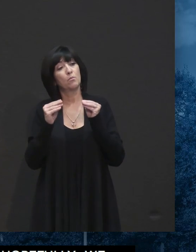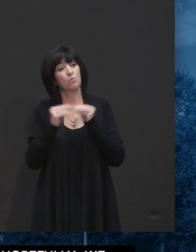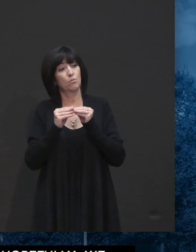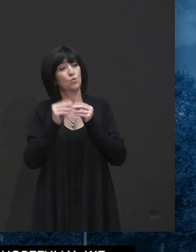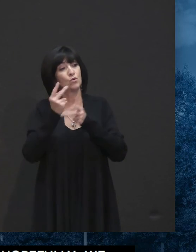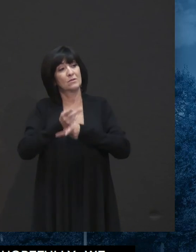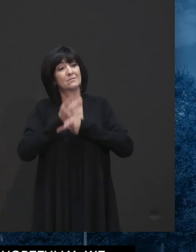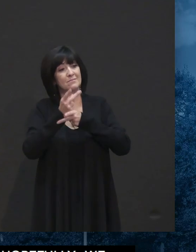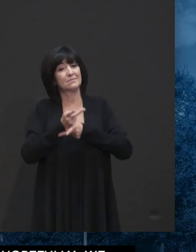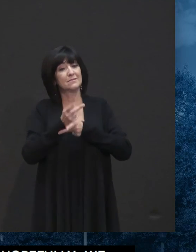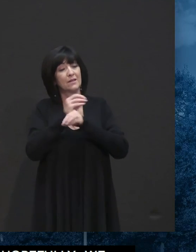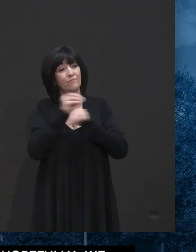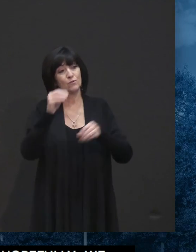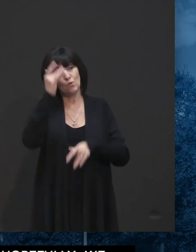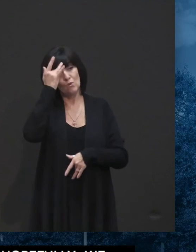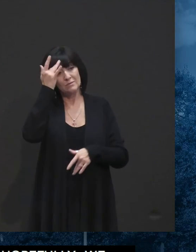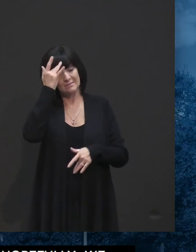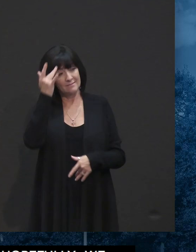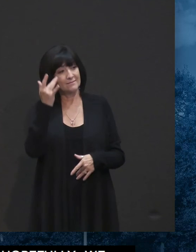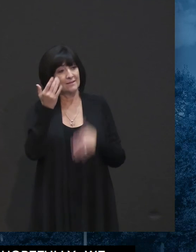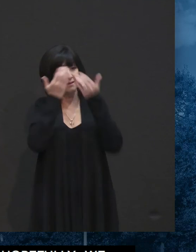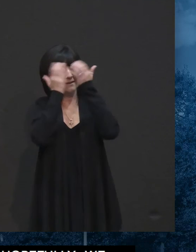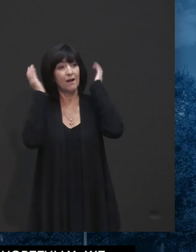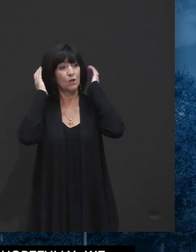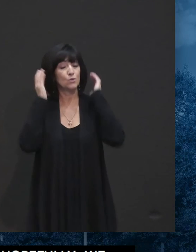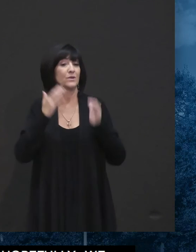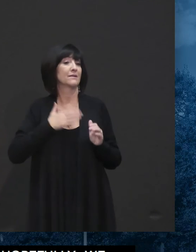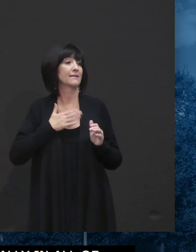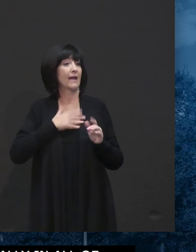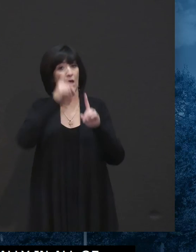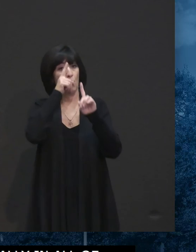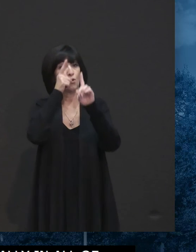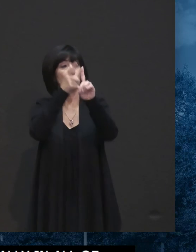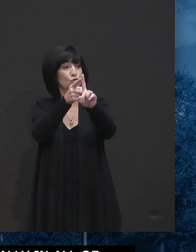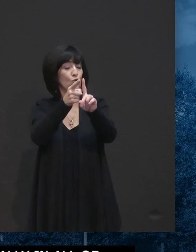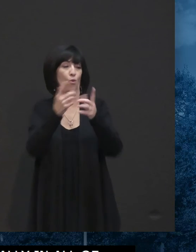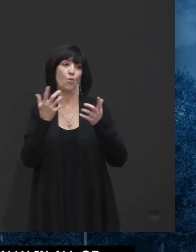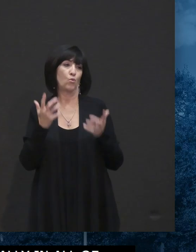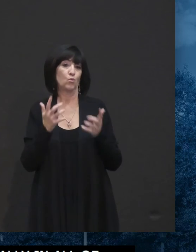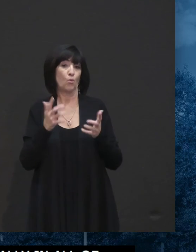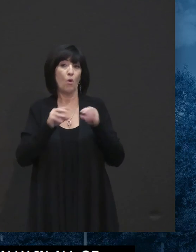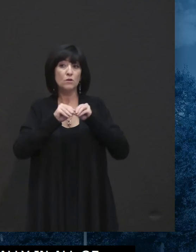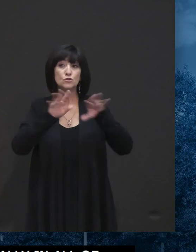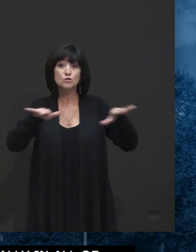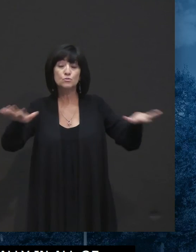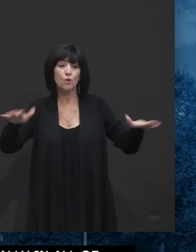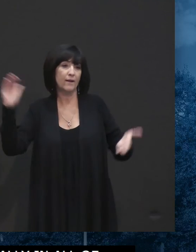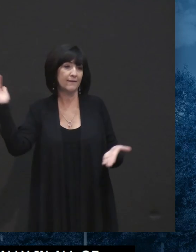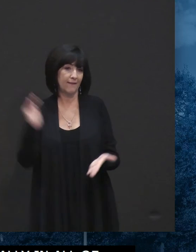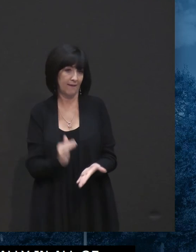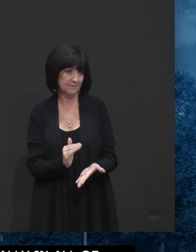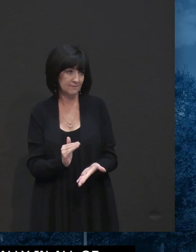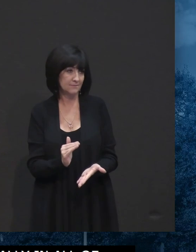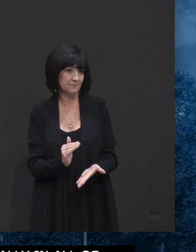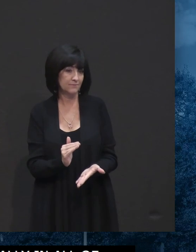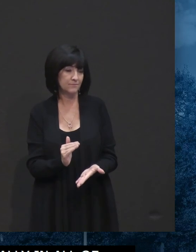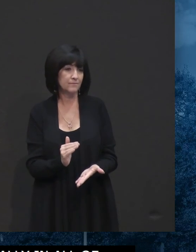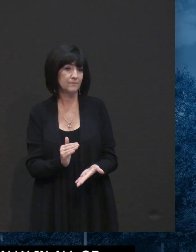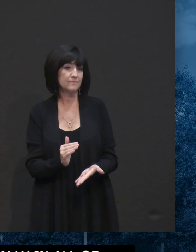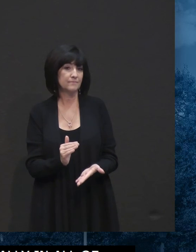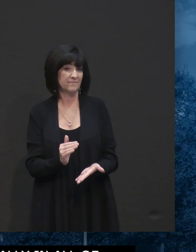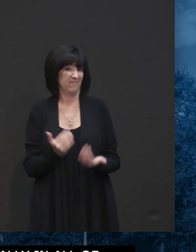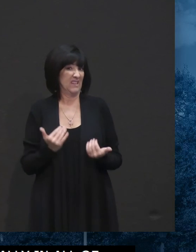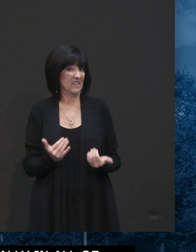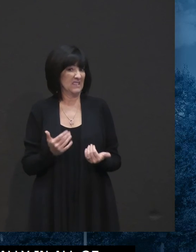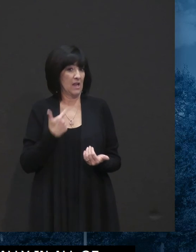objective really in all of this is to continue to push the spread down. We are seeing more of a